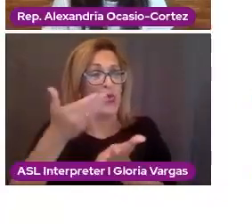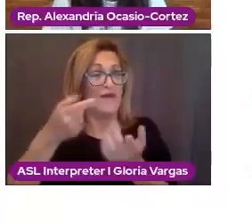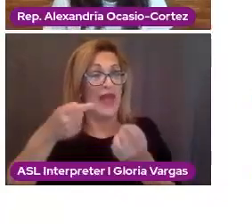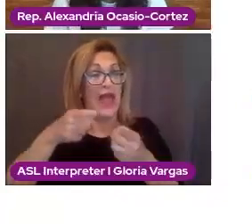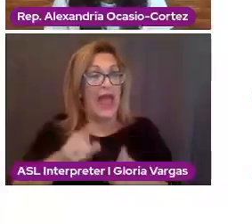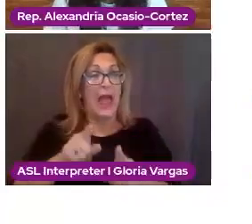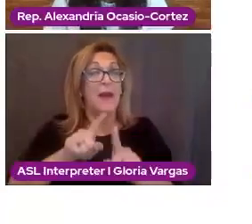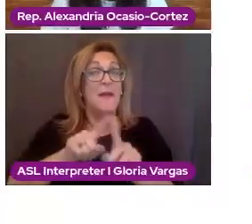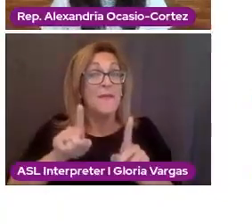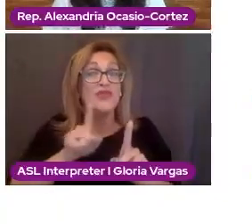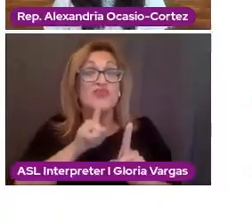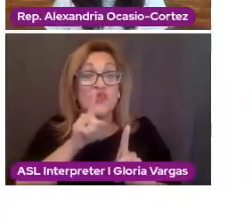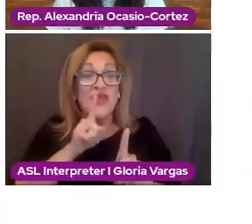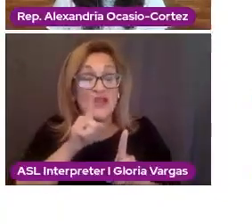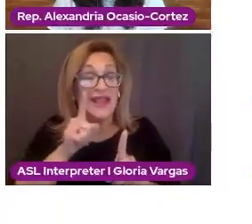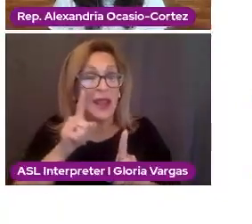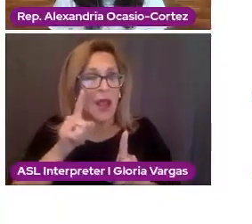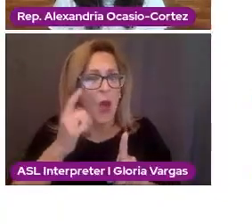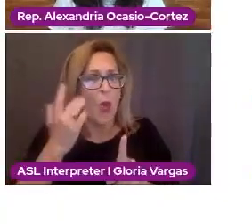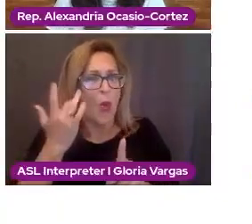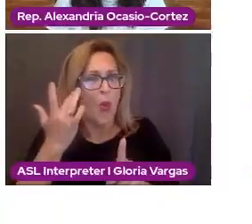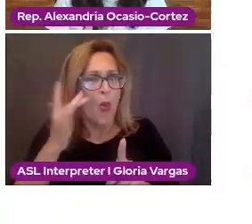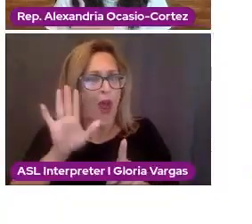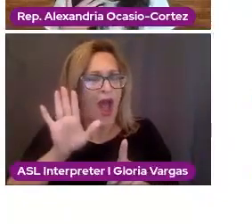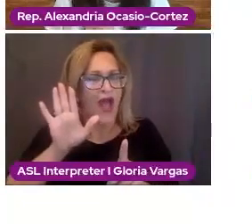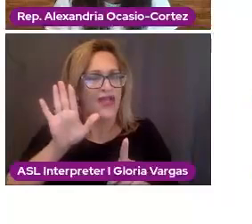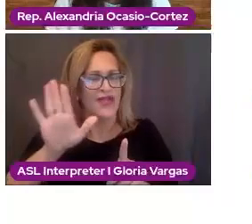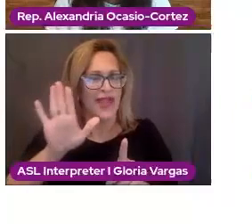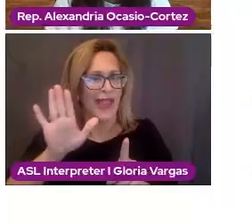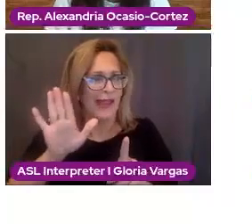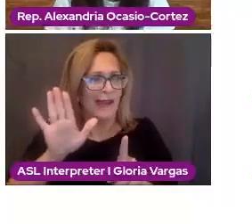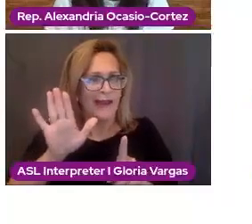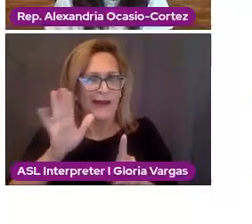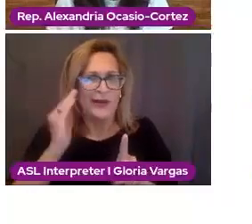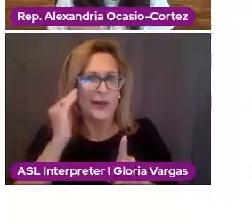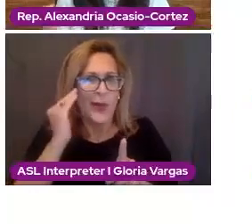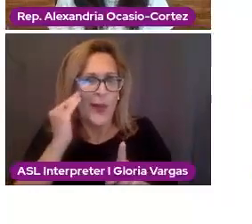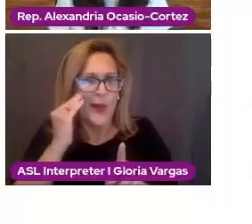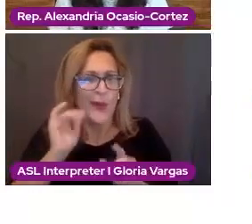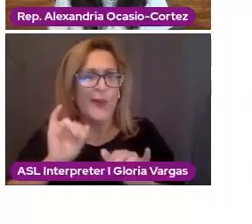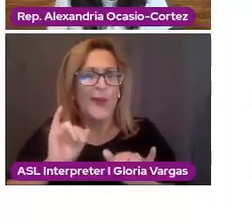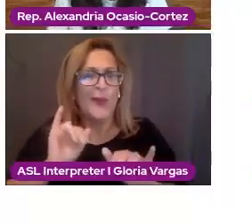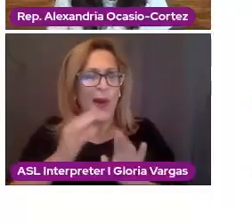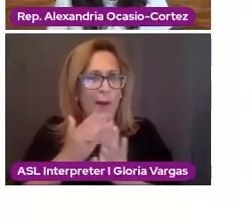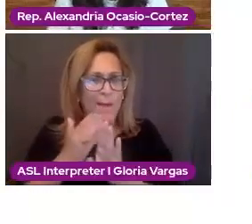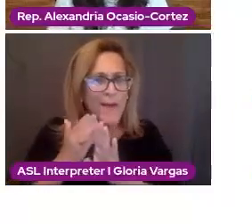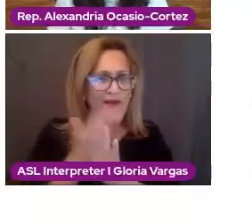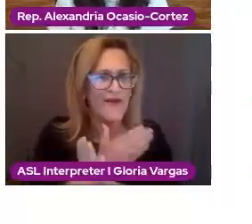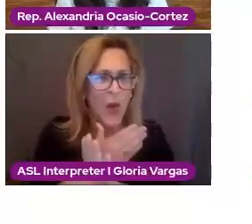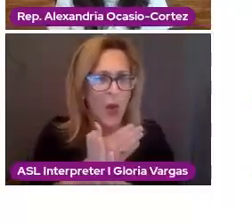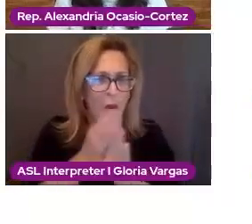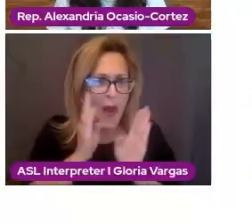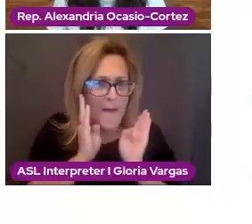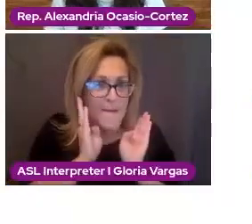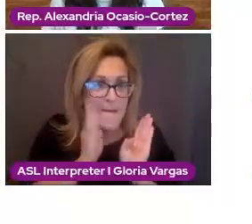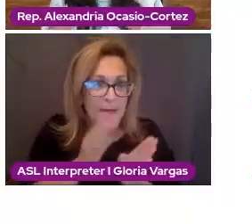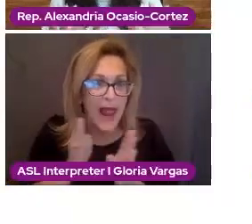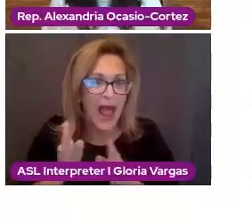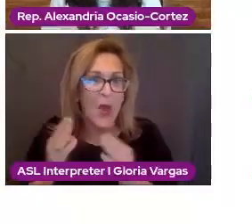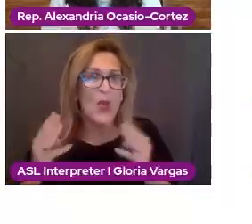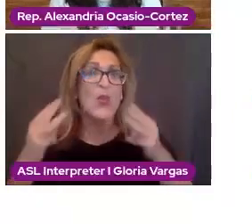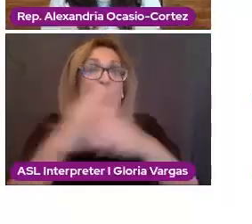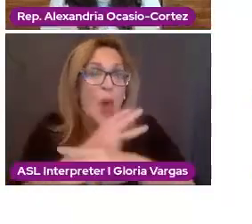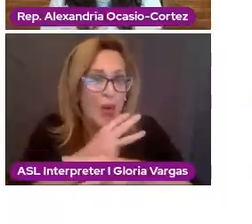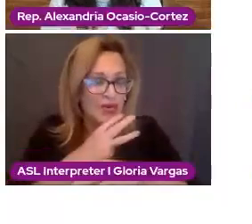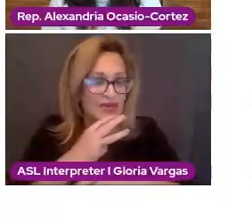intent, planning, how much someone knew prior to an event happening. And so really what